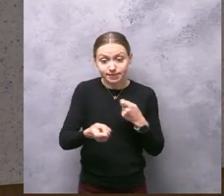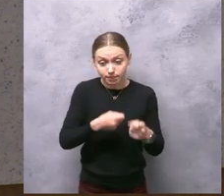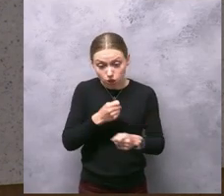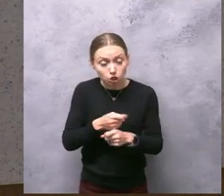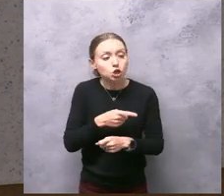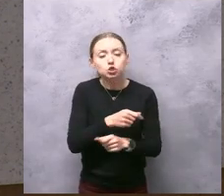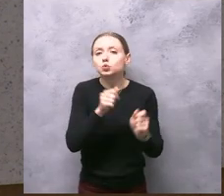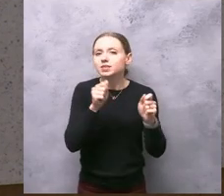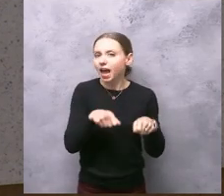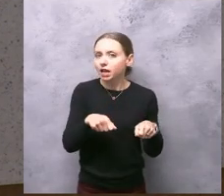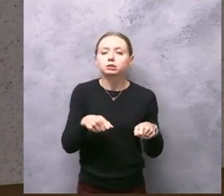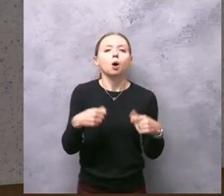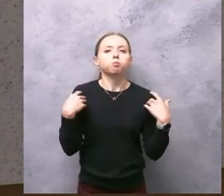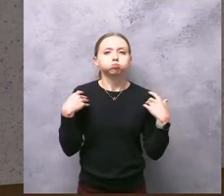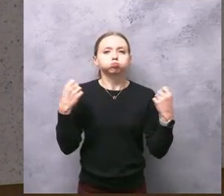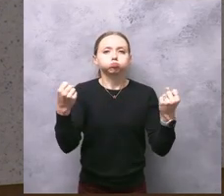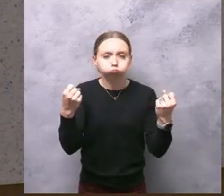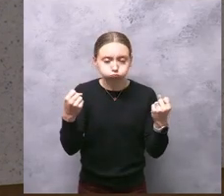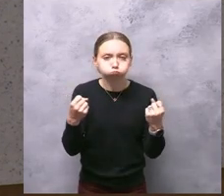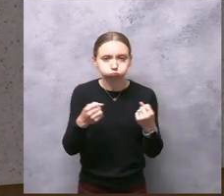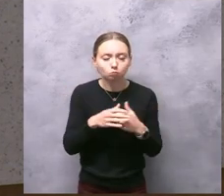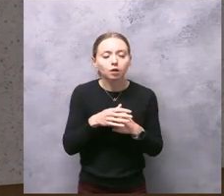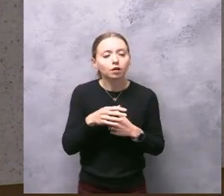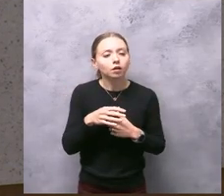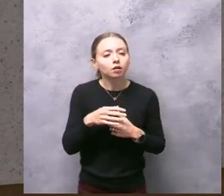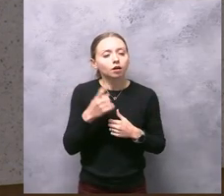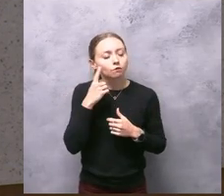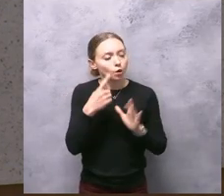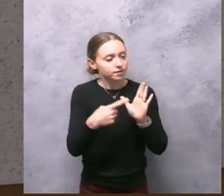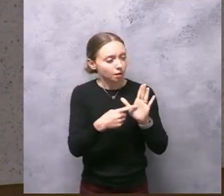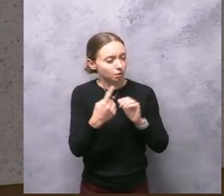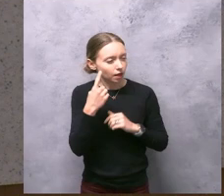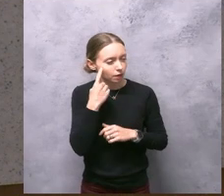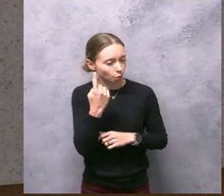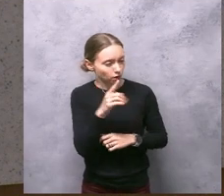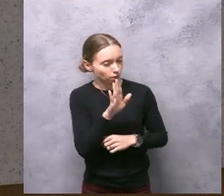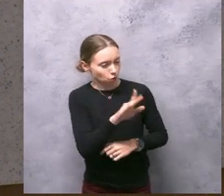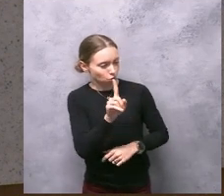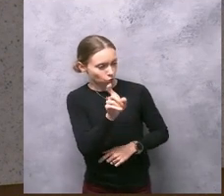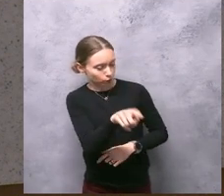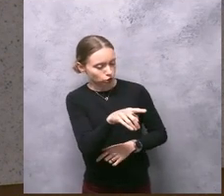for example, I think one of the things you were asking me about was